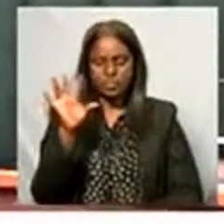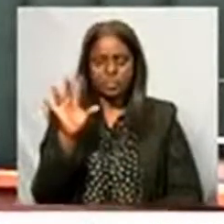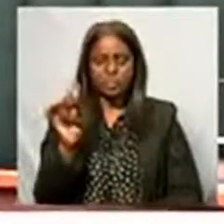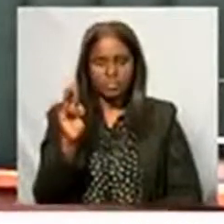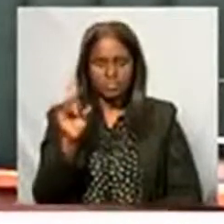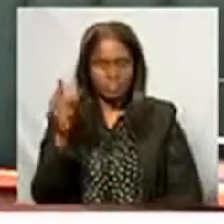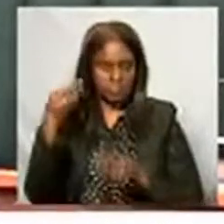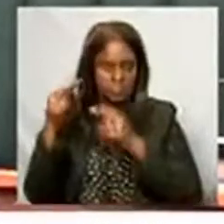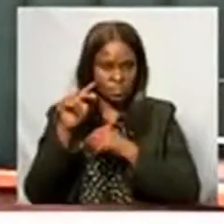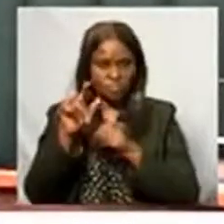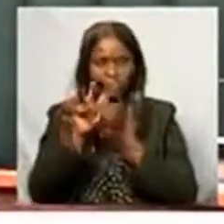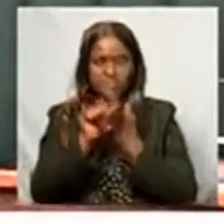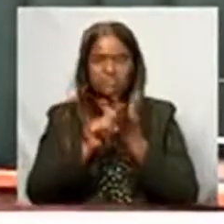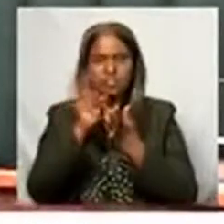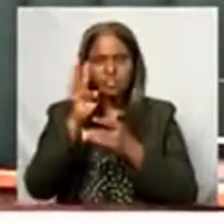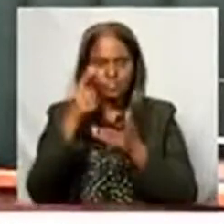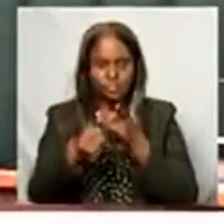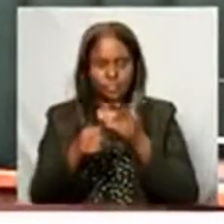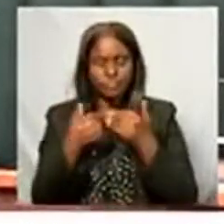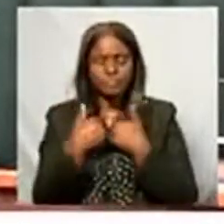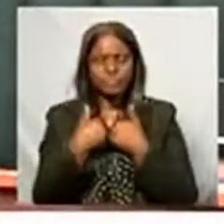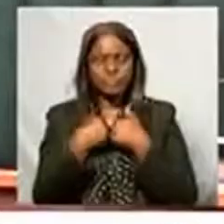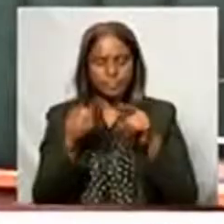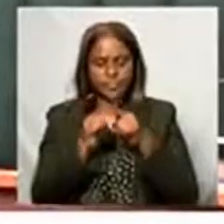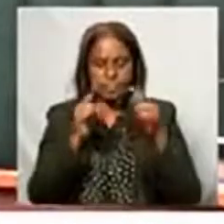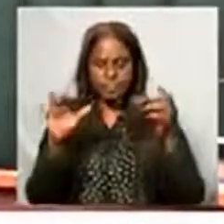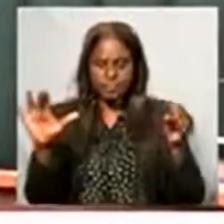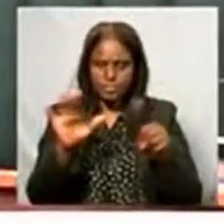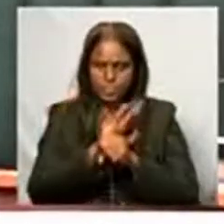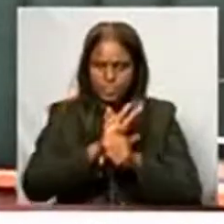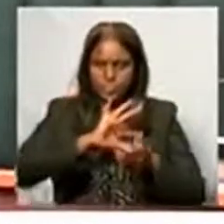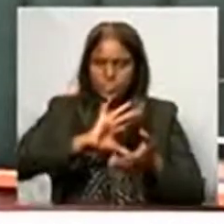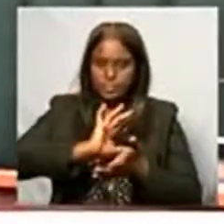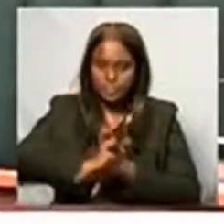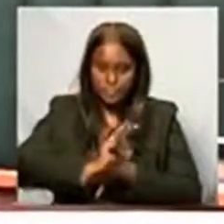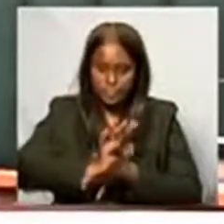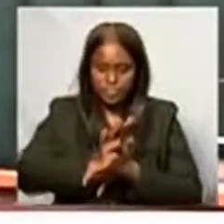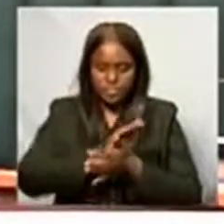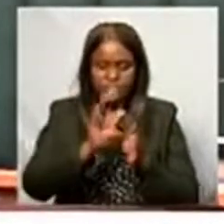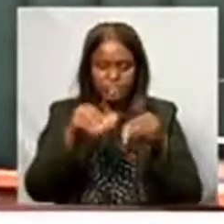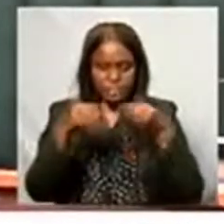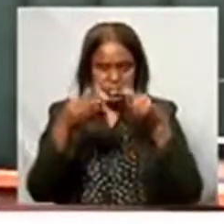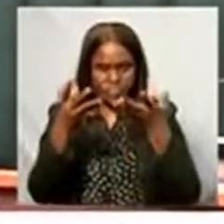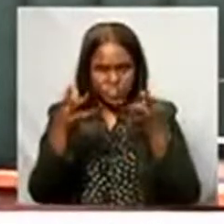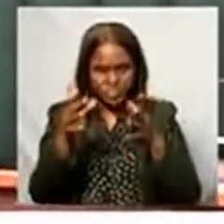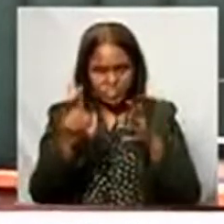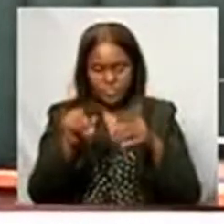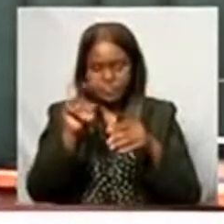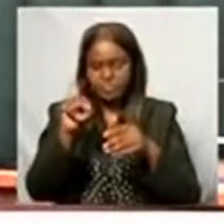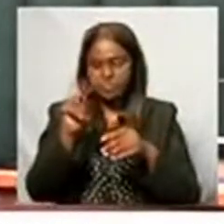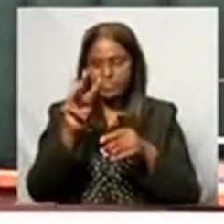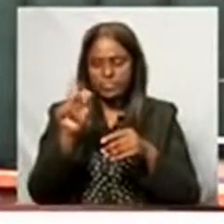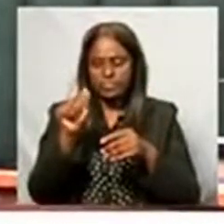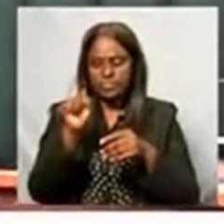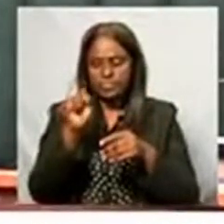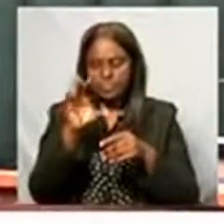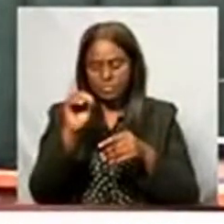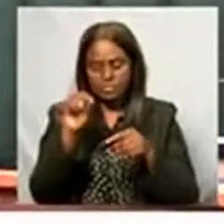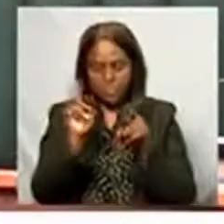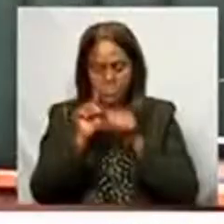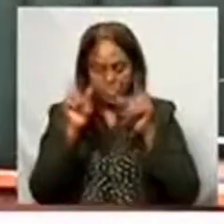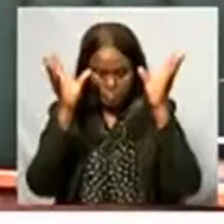The revised act will explicitly designate NWASCO as the